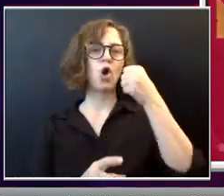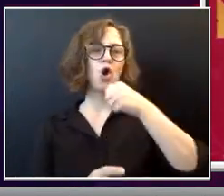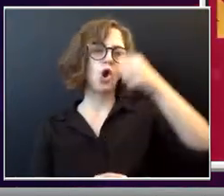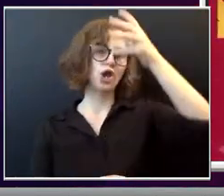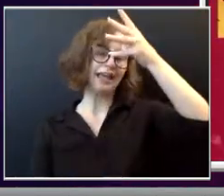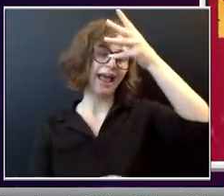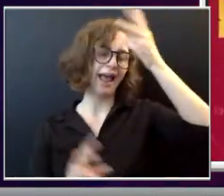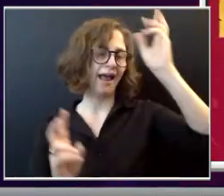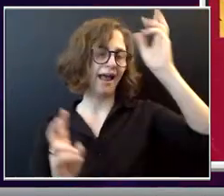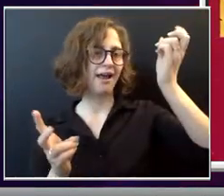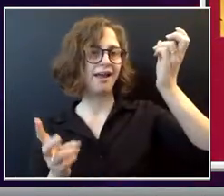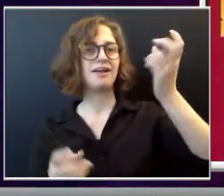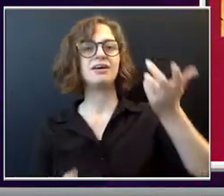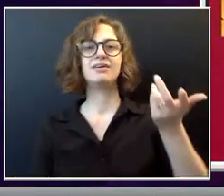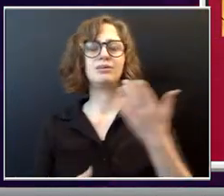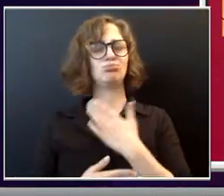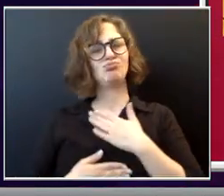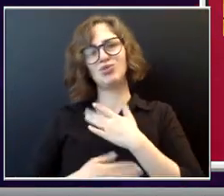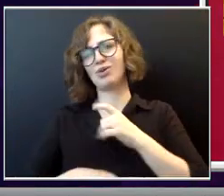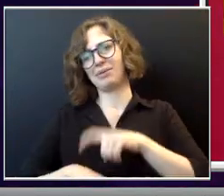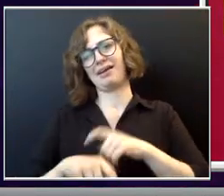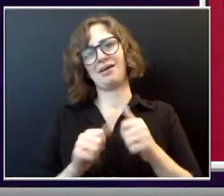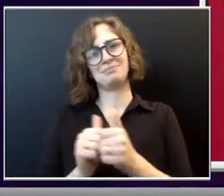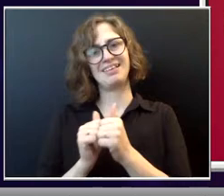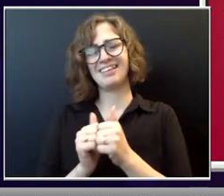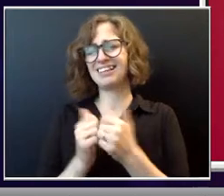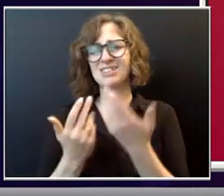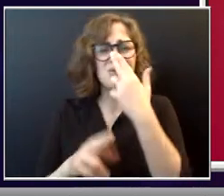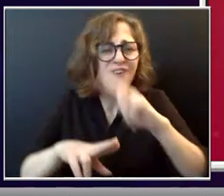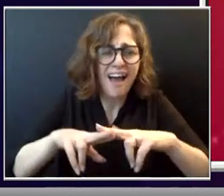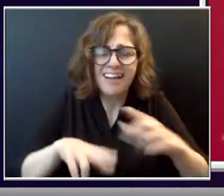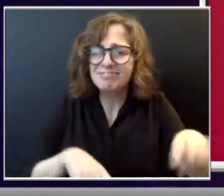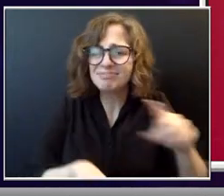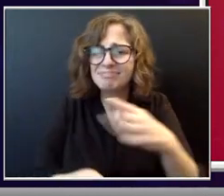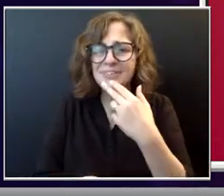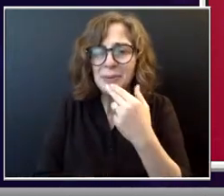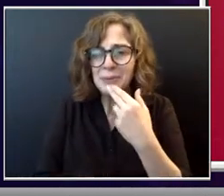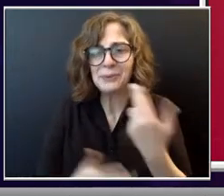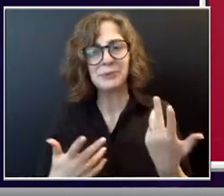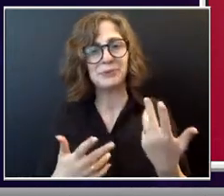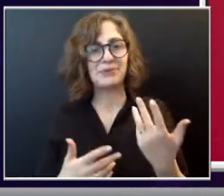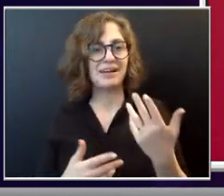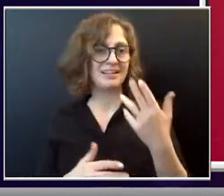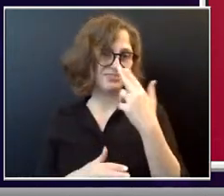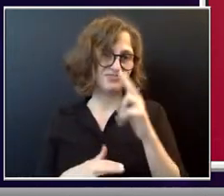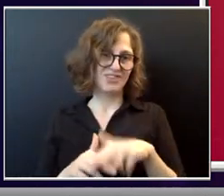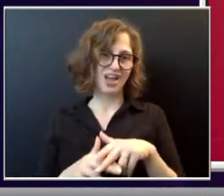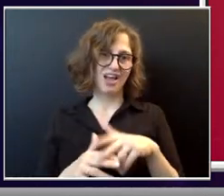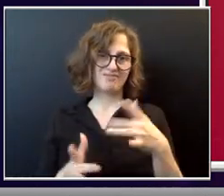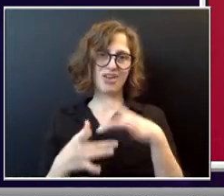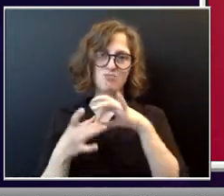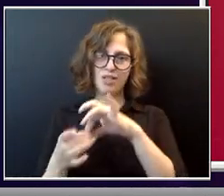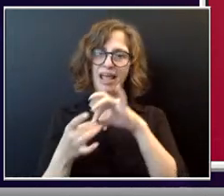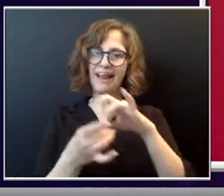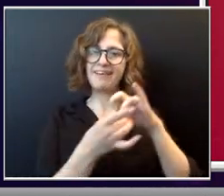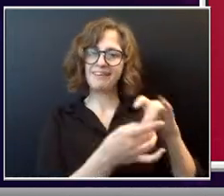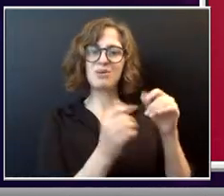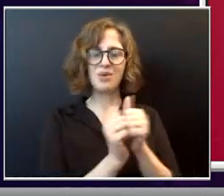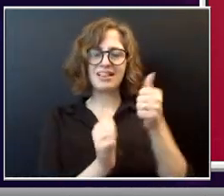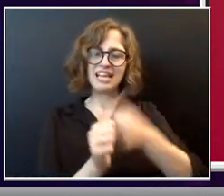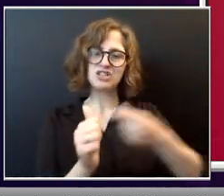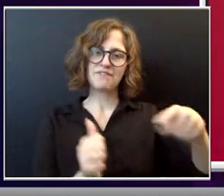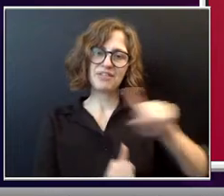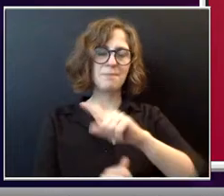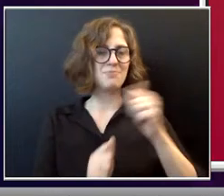and they're so cute, and it's just fun relating with each of the different three because they each have their own personality. Do any of